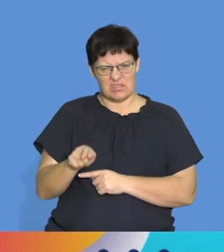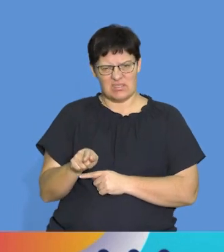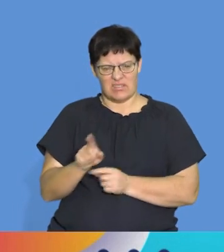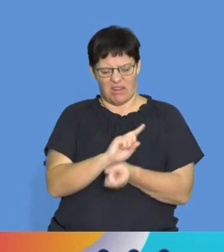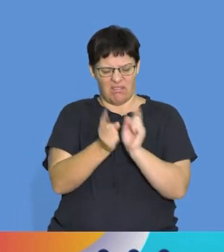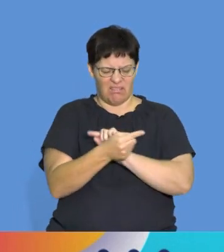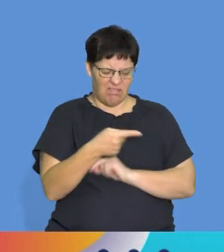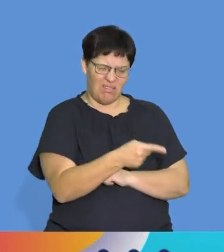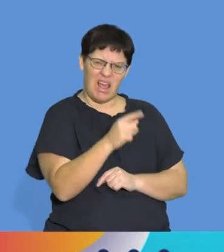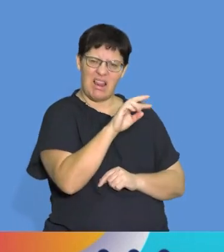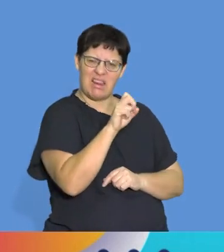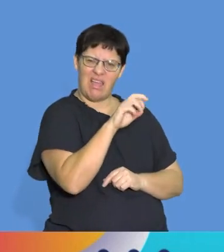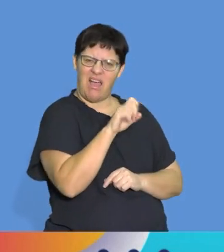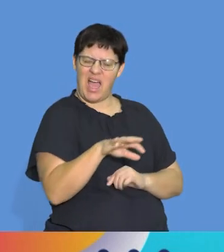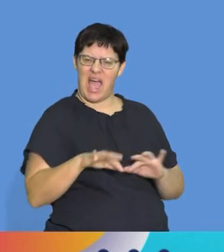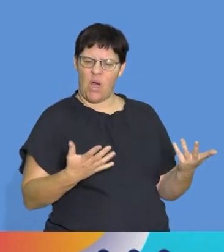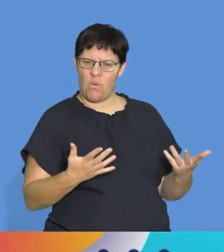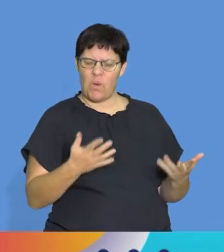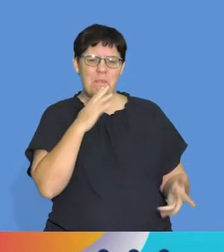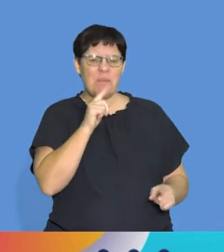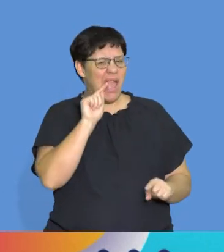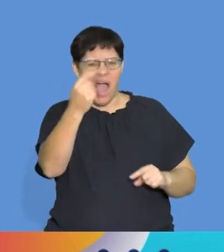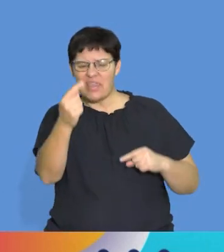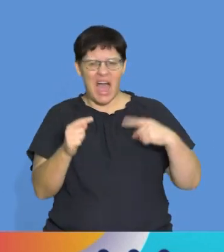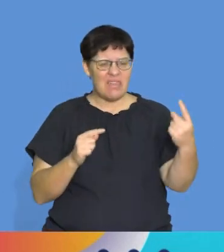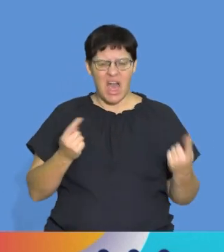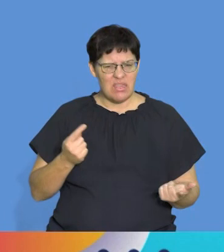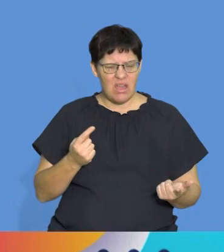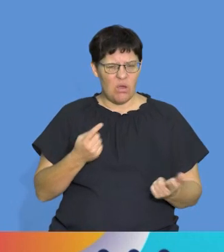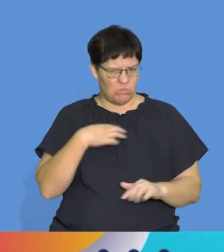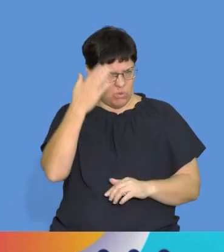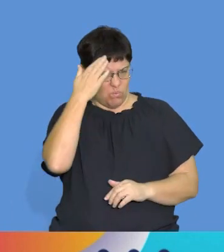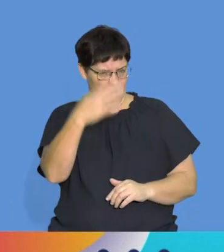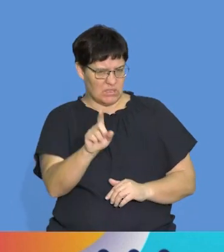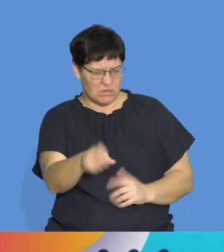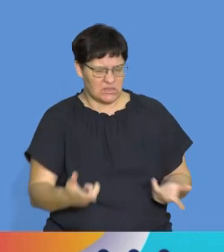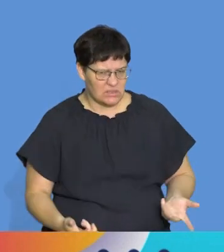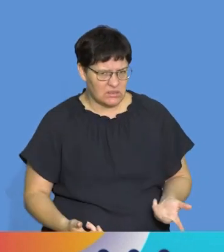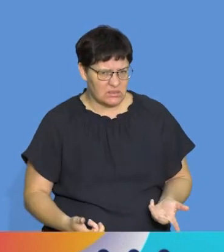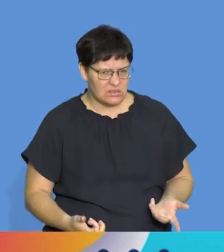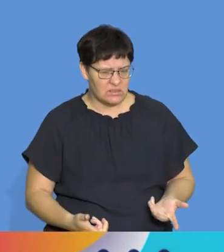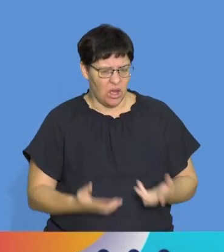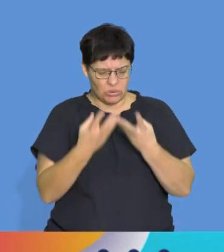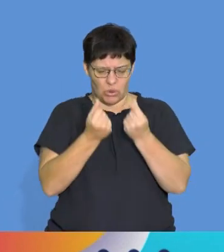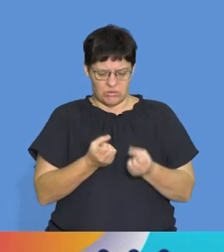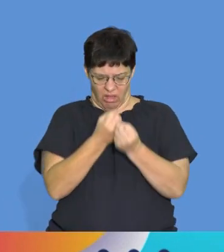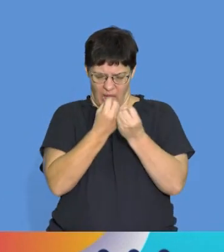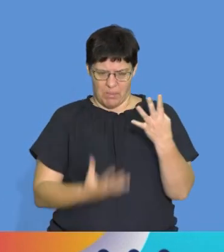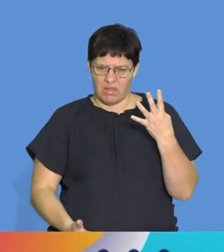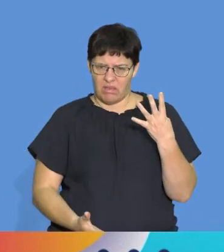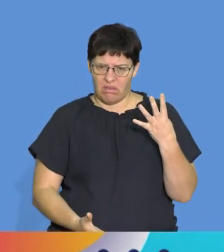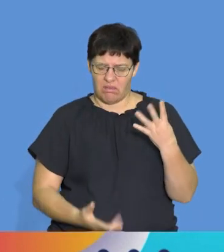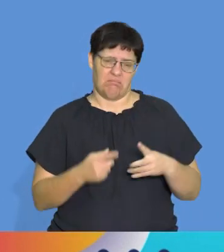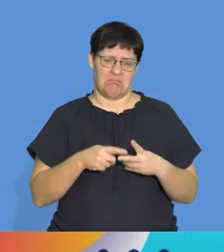at, are there any other different equations that we need to know out there? How many solutions do they have? Are